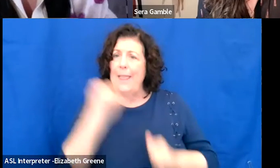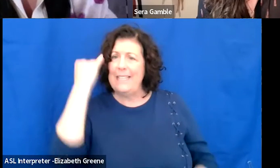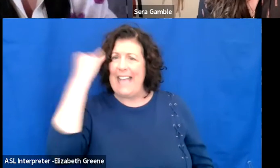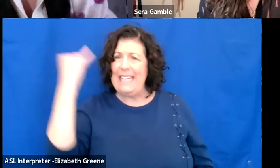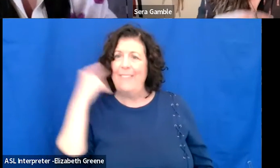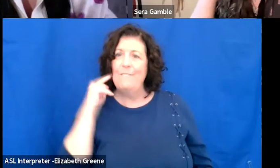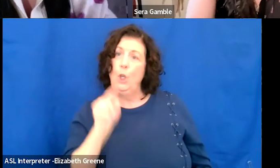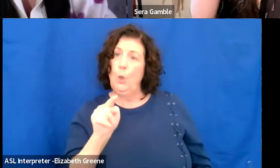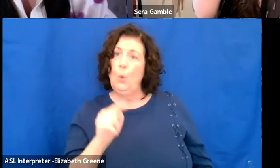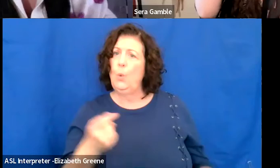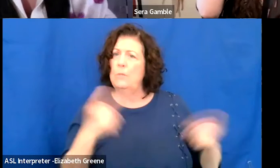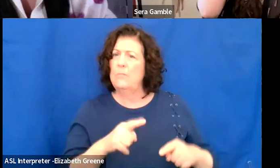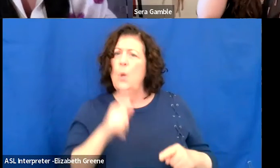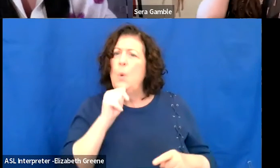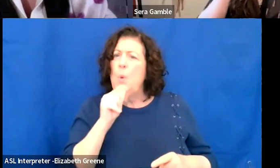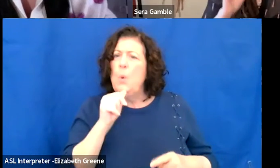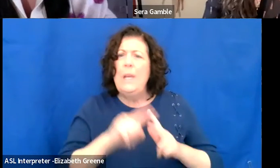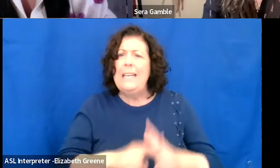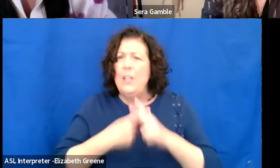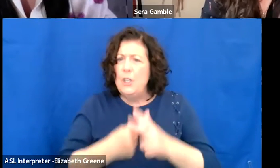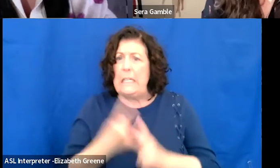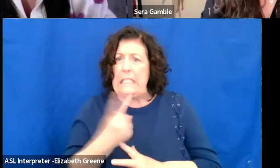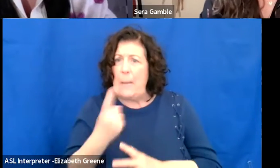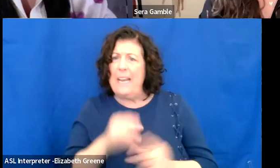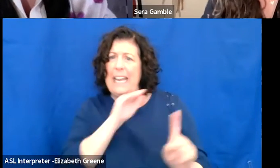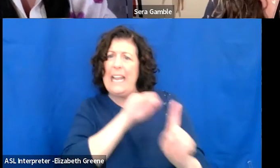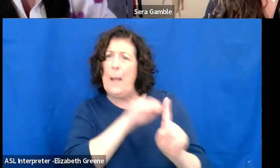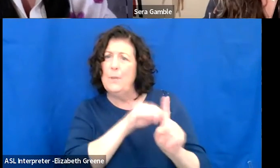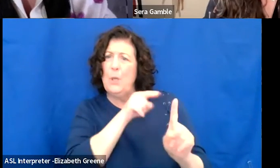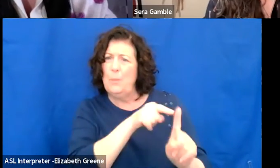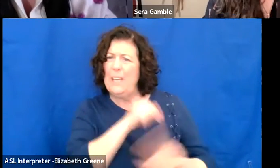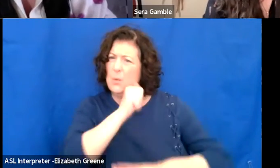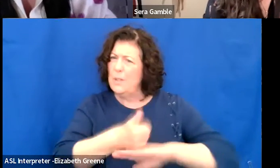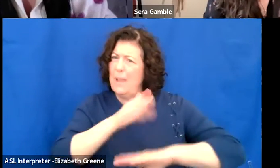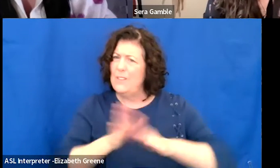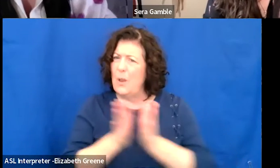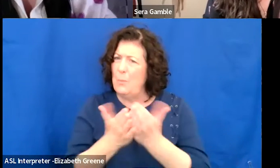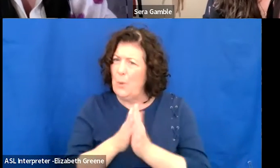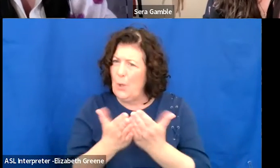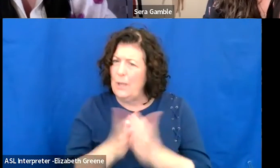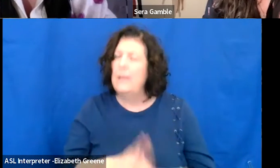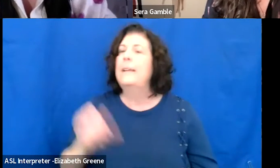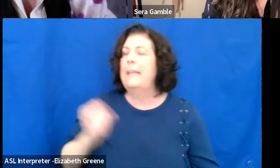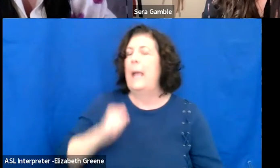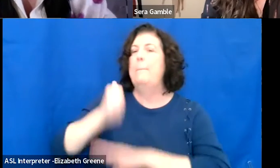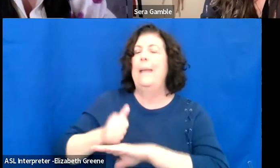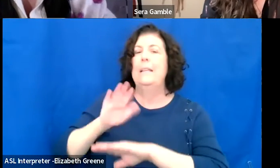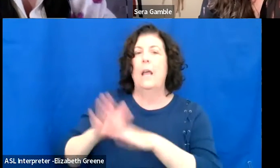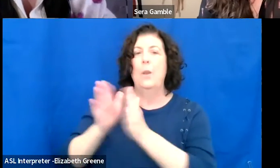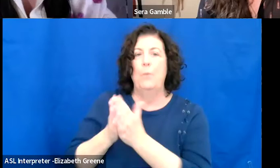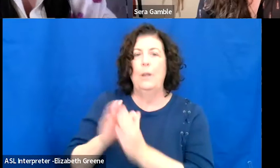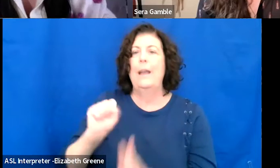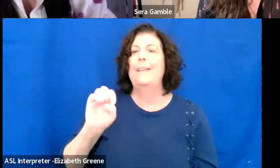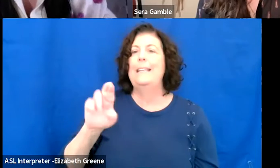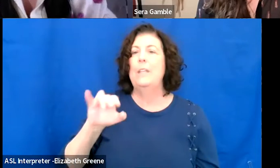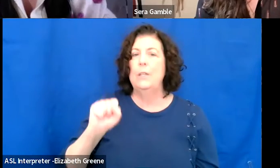you come about? Who initiated it? Did somebody come to you? Because it was based on a book? It's based on a best-selling now series of